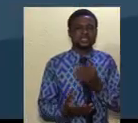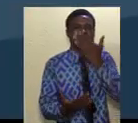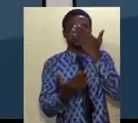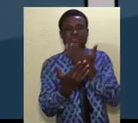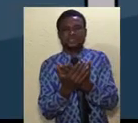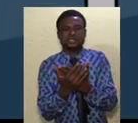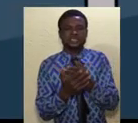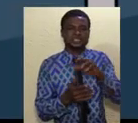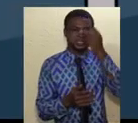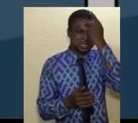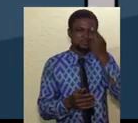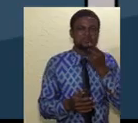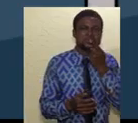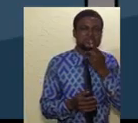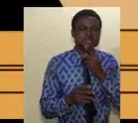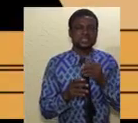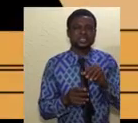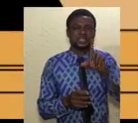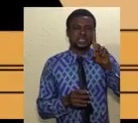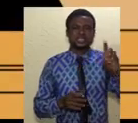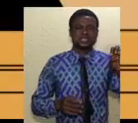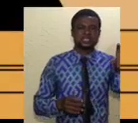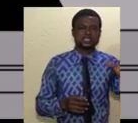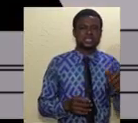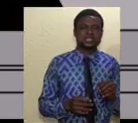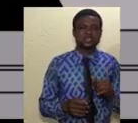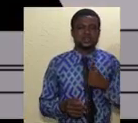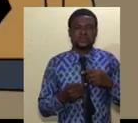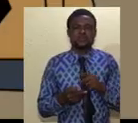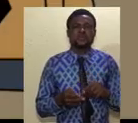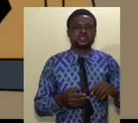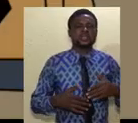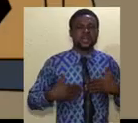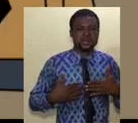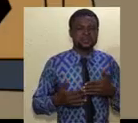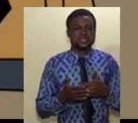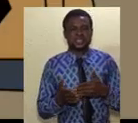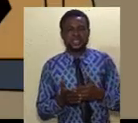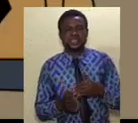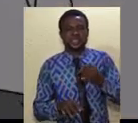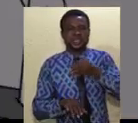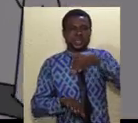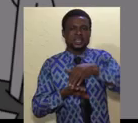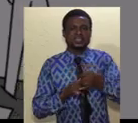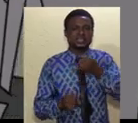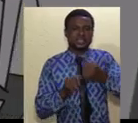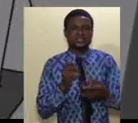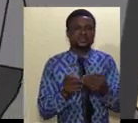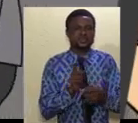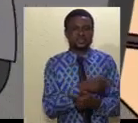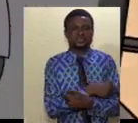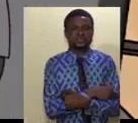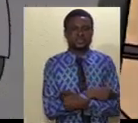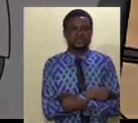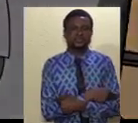that night arrested Dele's aunt and charged her to court for child abuse. Dele was reunited with a trusted family member and